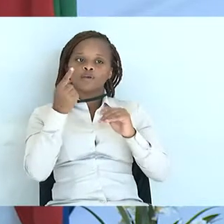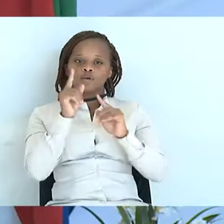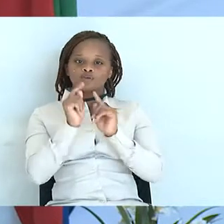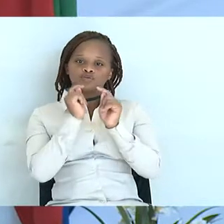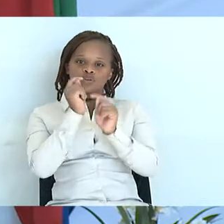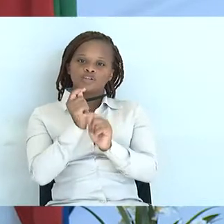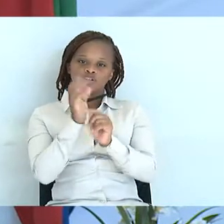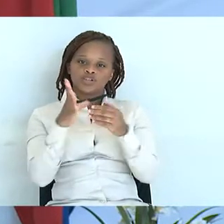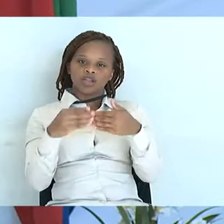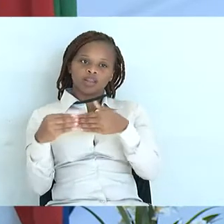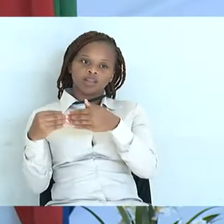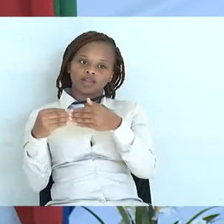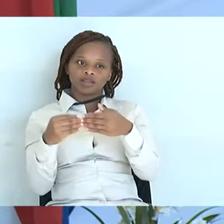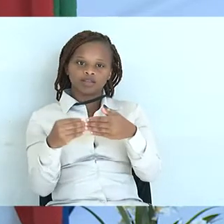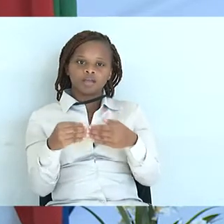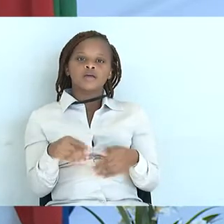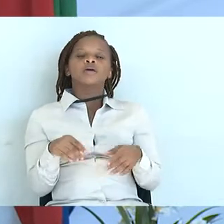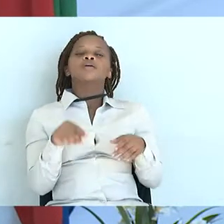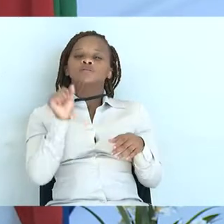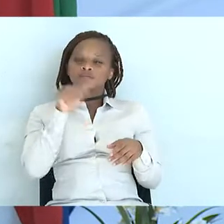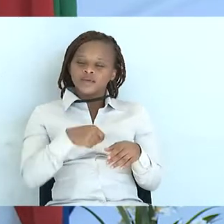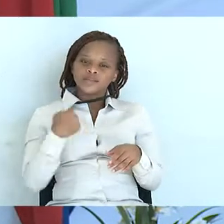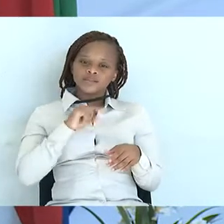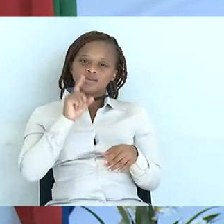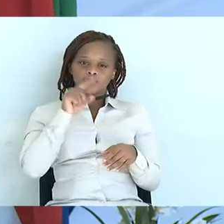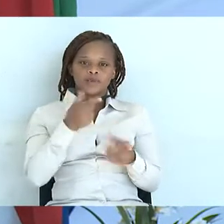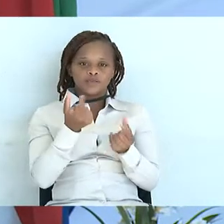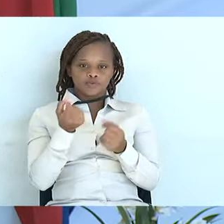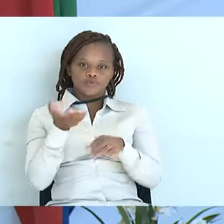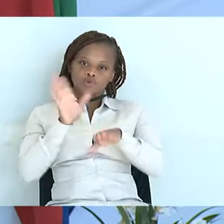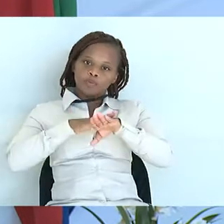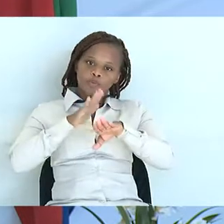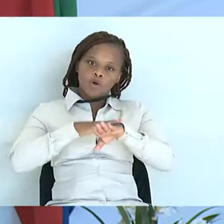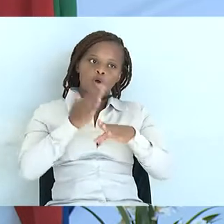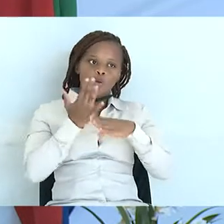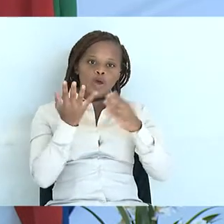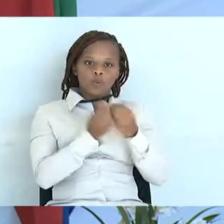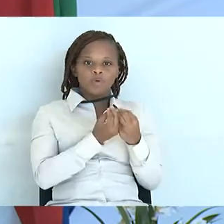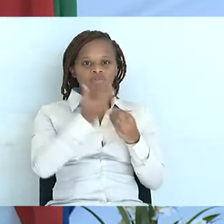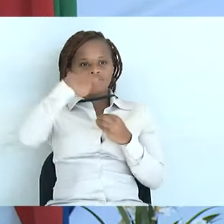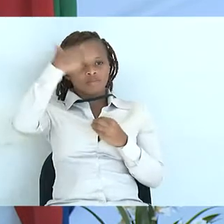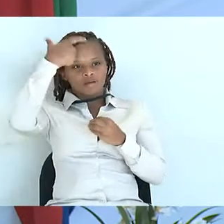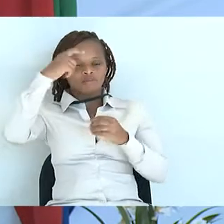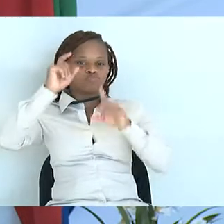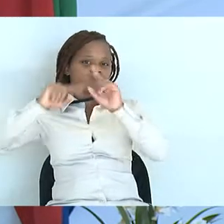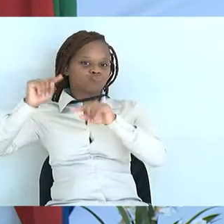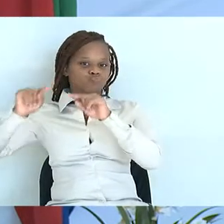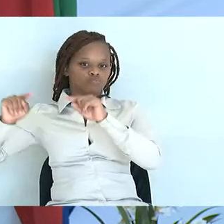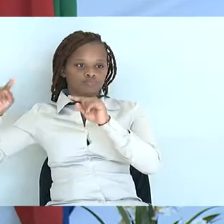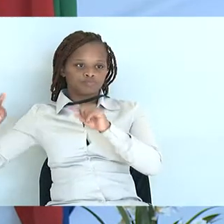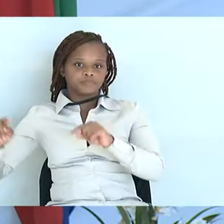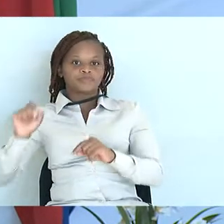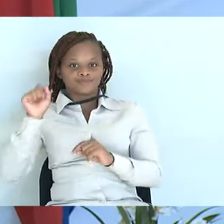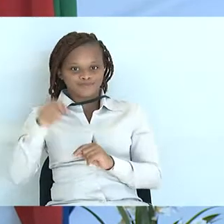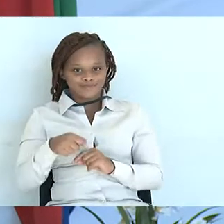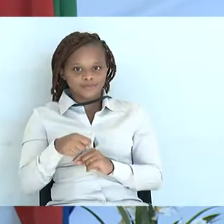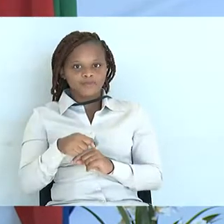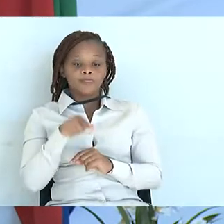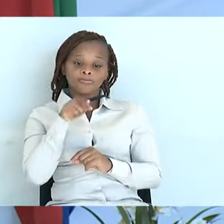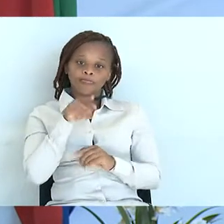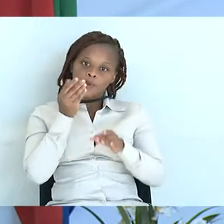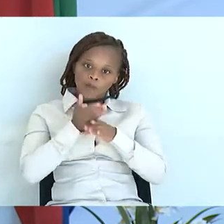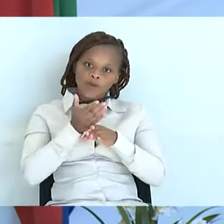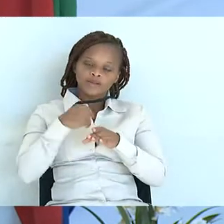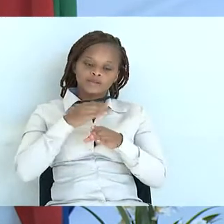the headmen, izindunas, and so forth. So it's work that is ongoing. And also in terms of